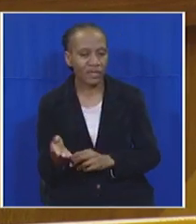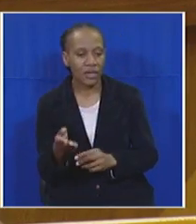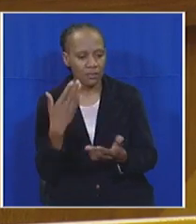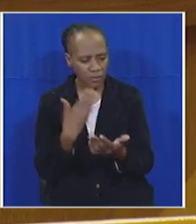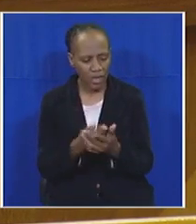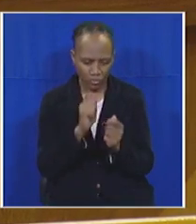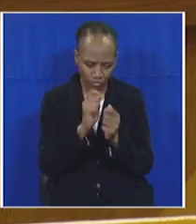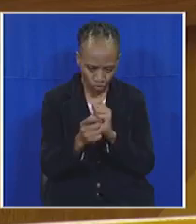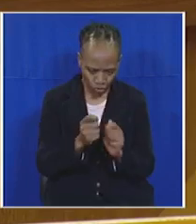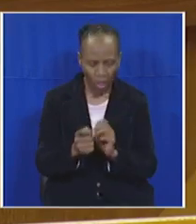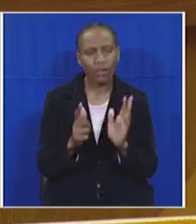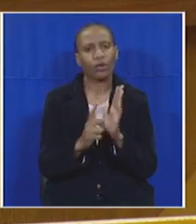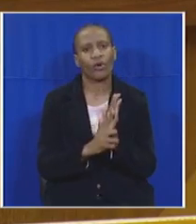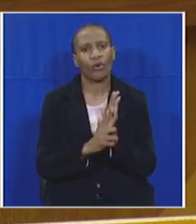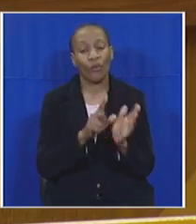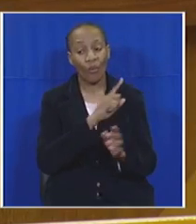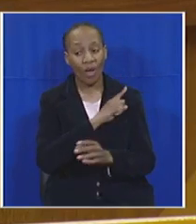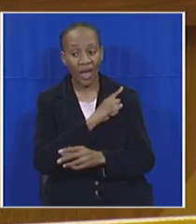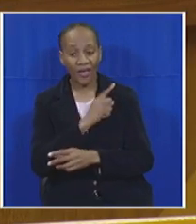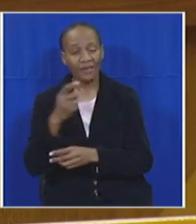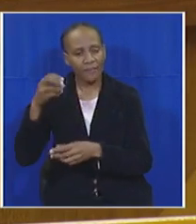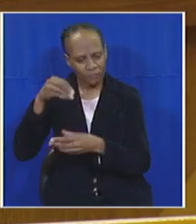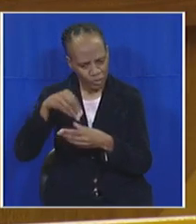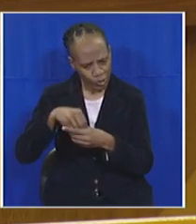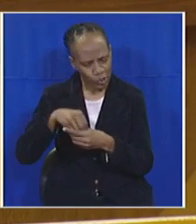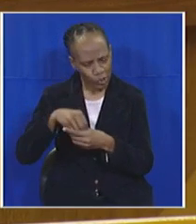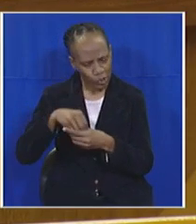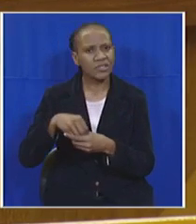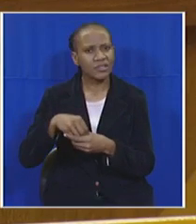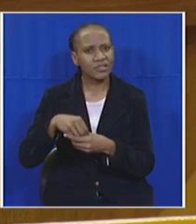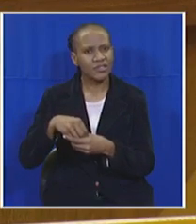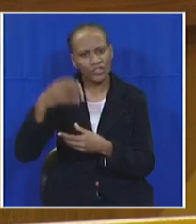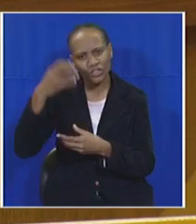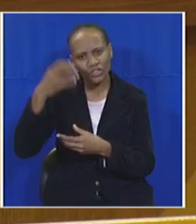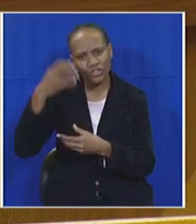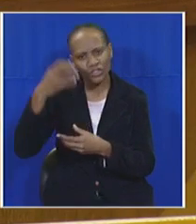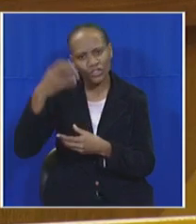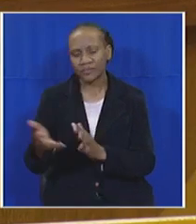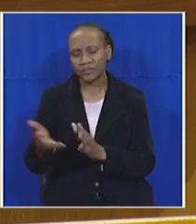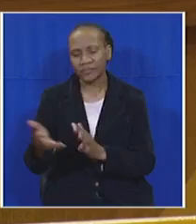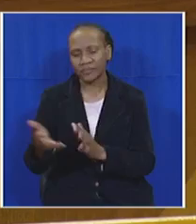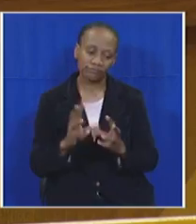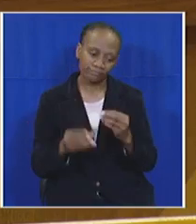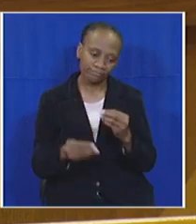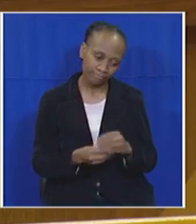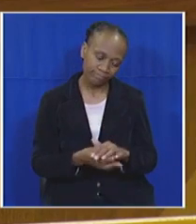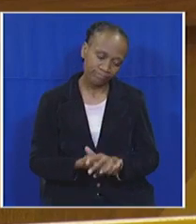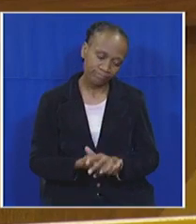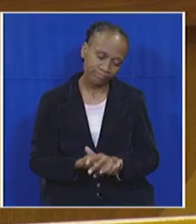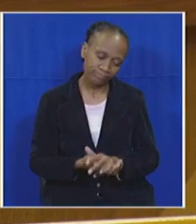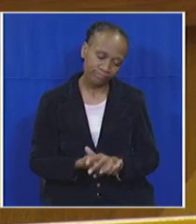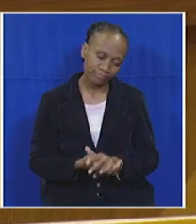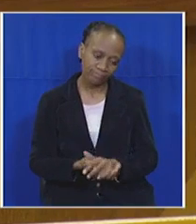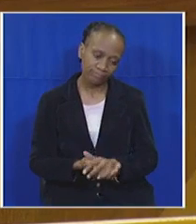neliphathekayo. Okwesibili kunokucwaswa okwesabekayo sihlalo wendlu kwezakhiwo zamakhosi ngiqondise